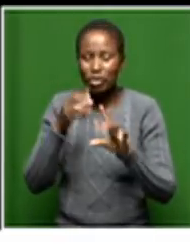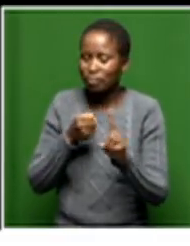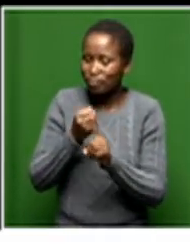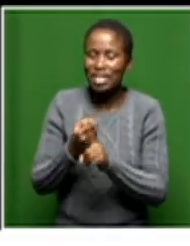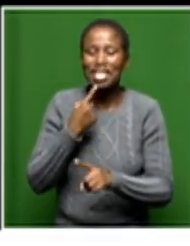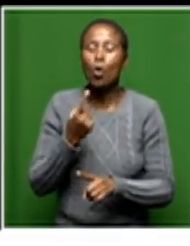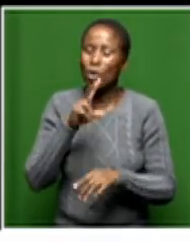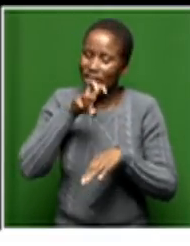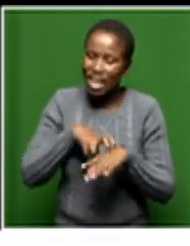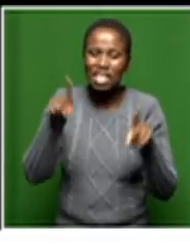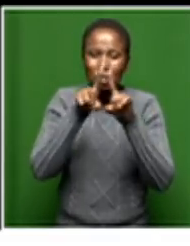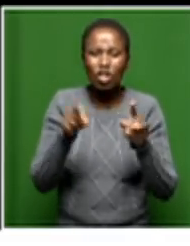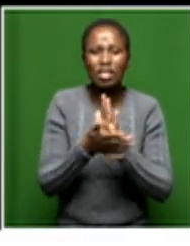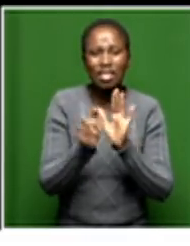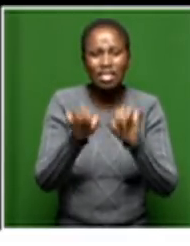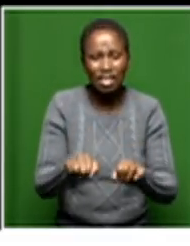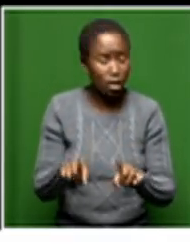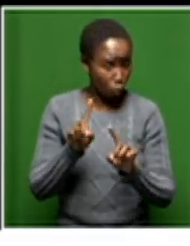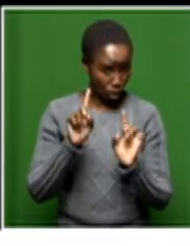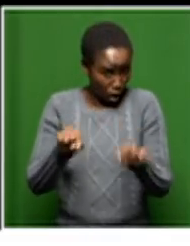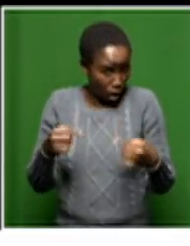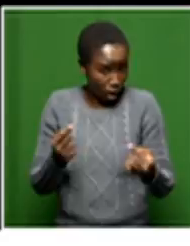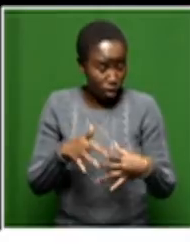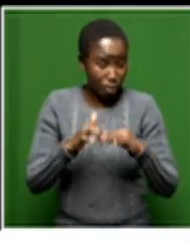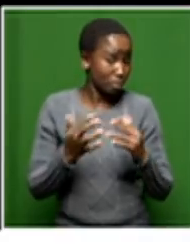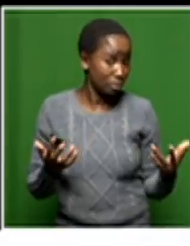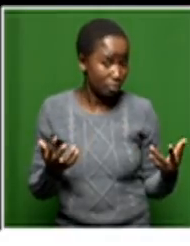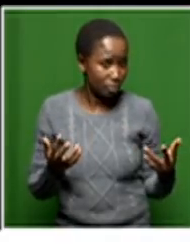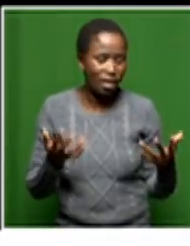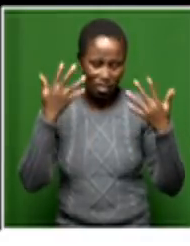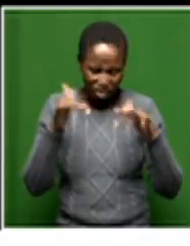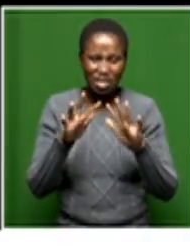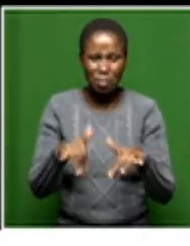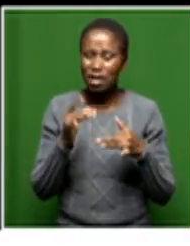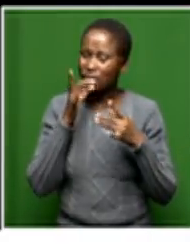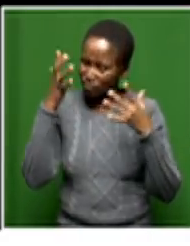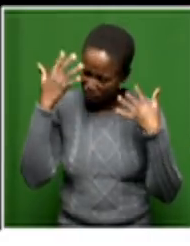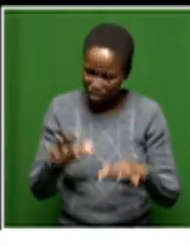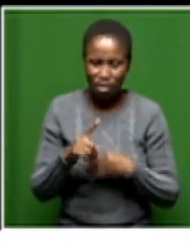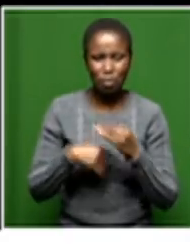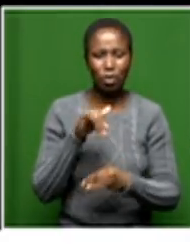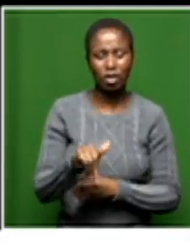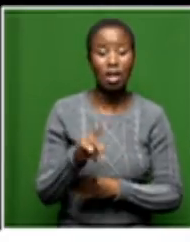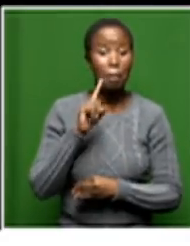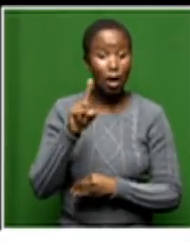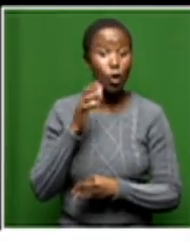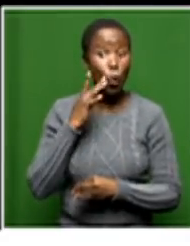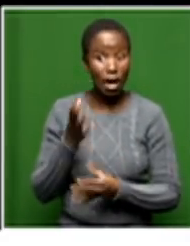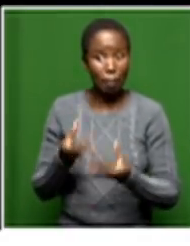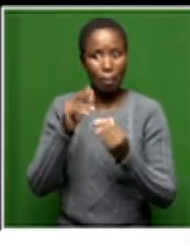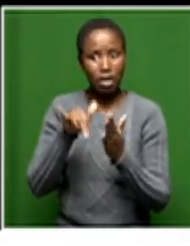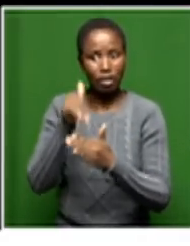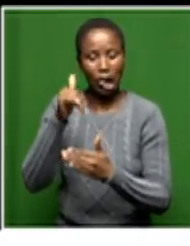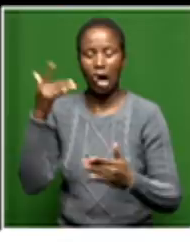special skills. Can't we produce? And we raise those things in Parliament, but when it comes to a voting, you'll be